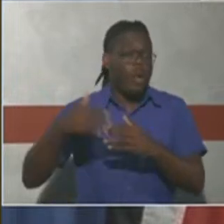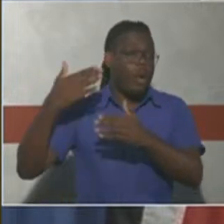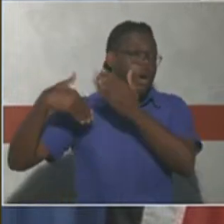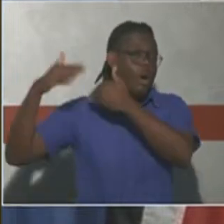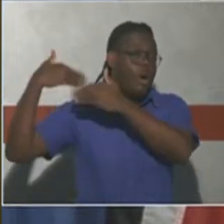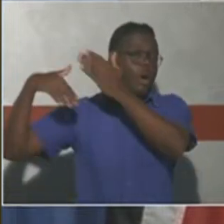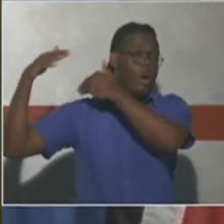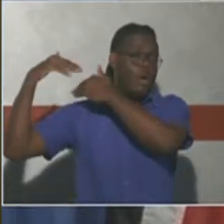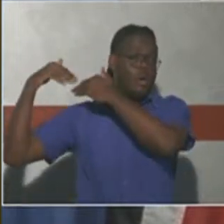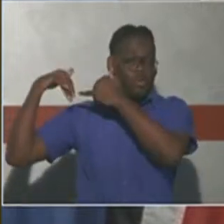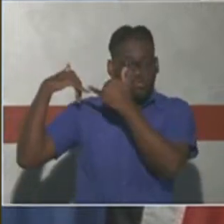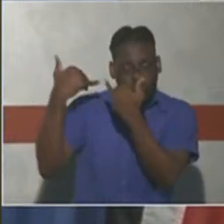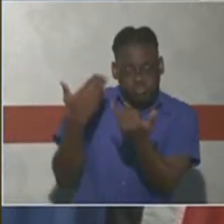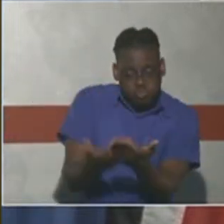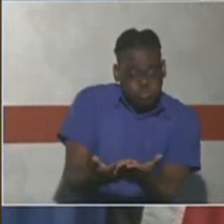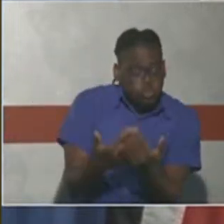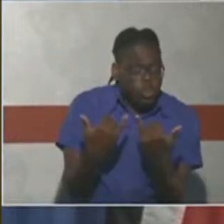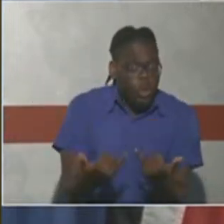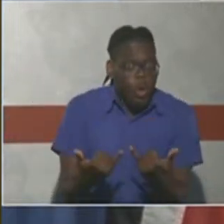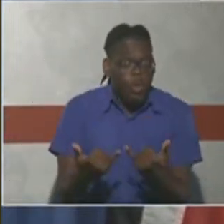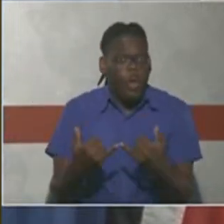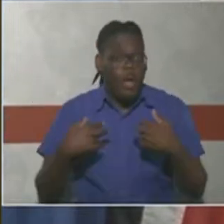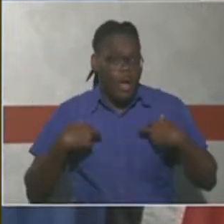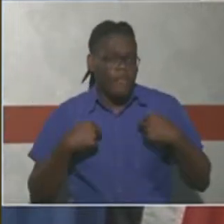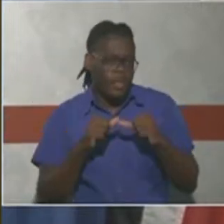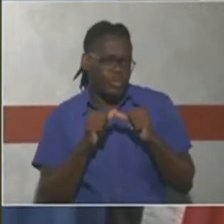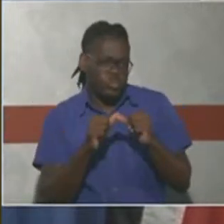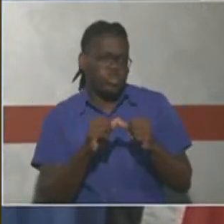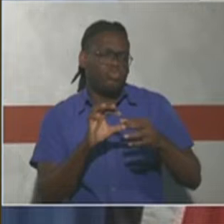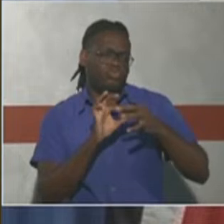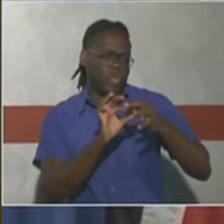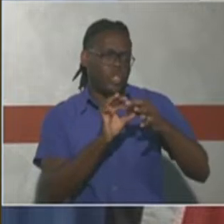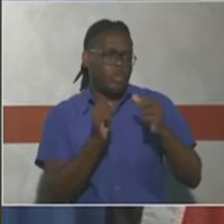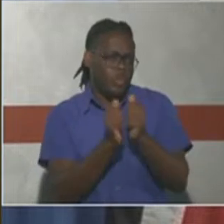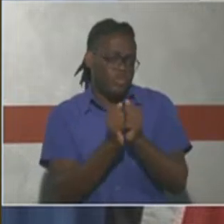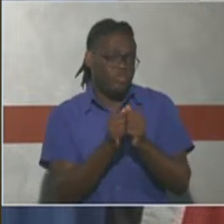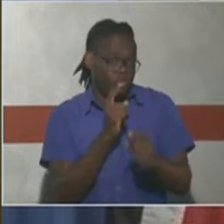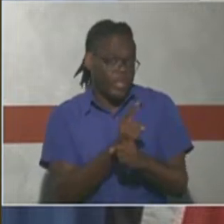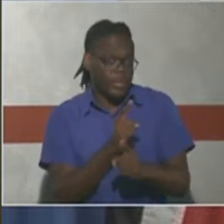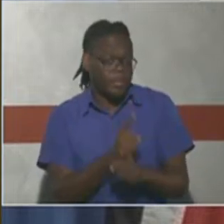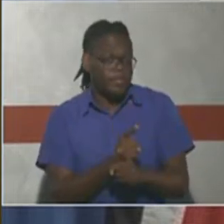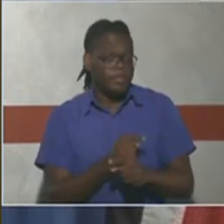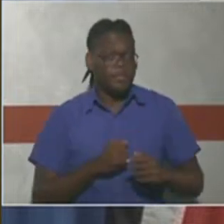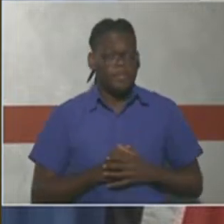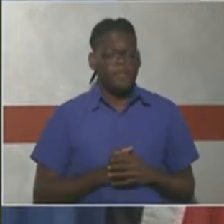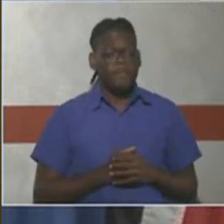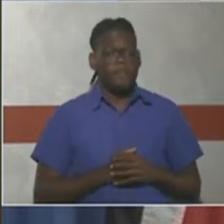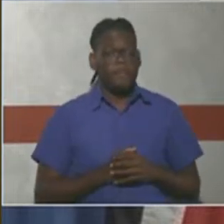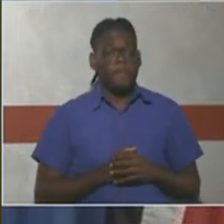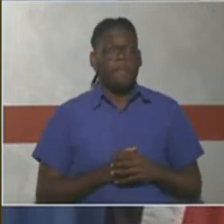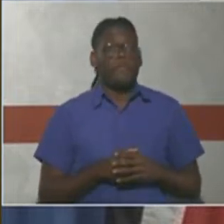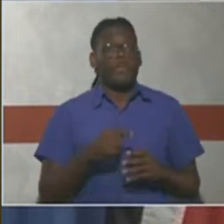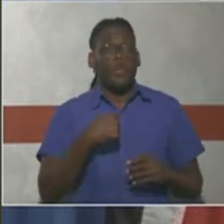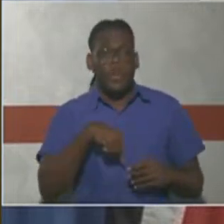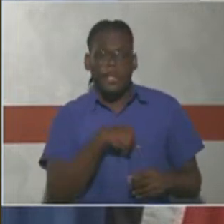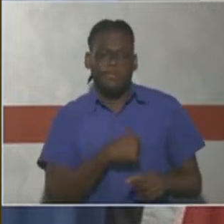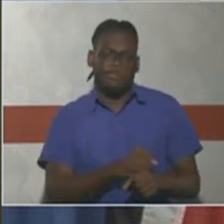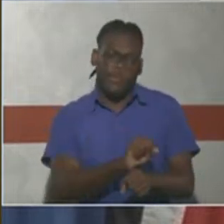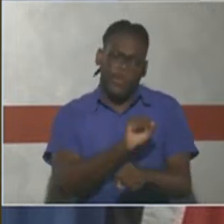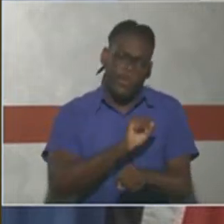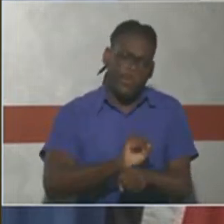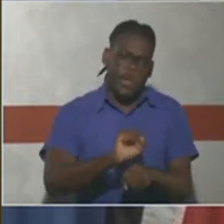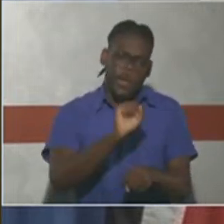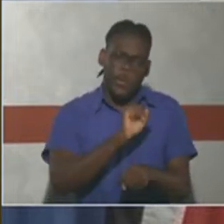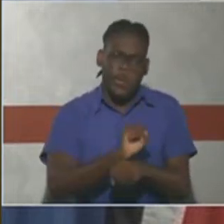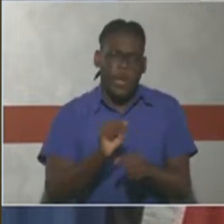country, but is of keen interest to Jamaica, the Dominican Republic, who currently use LNG,